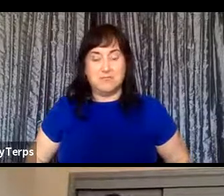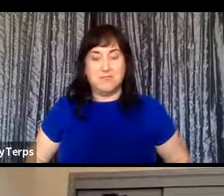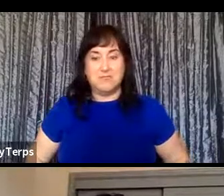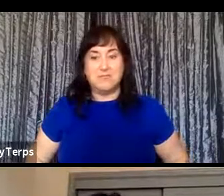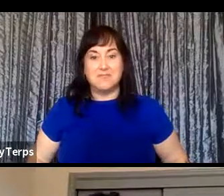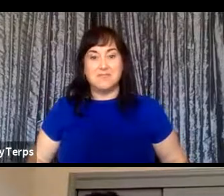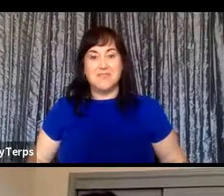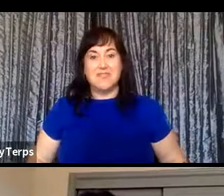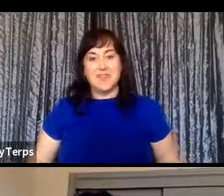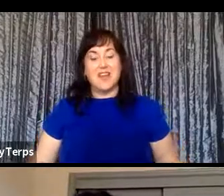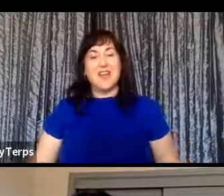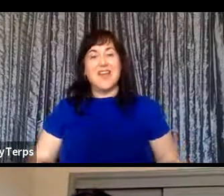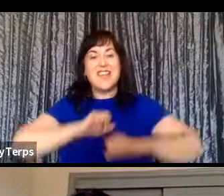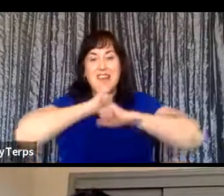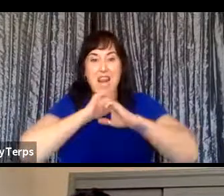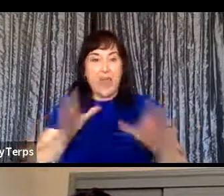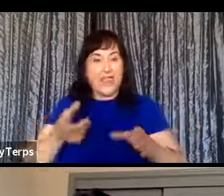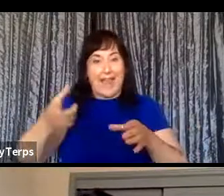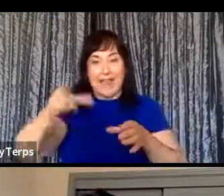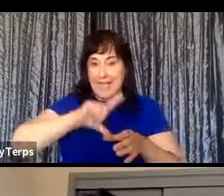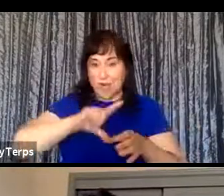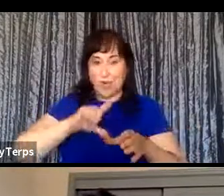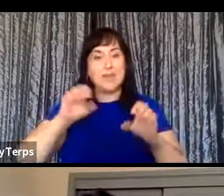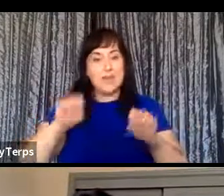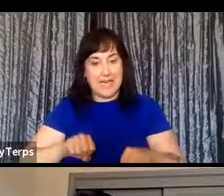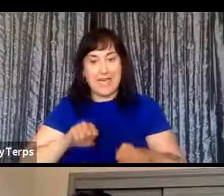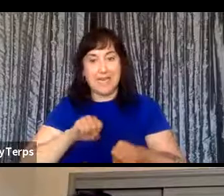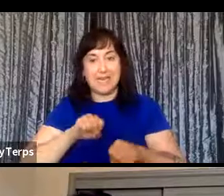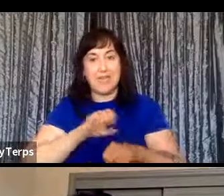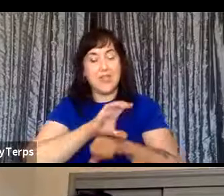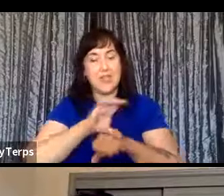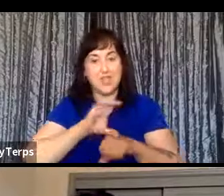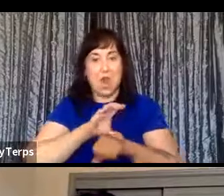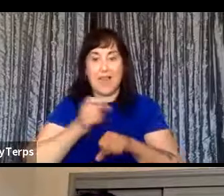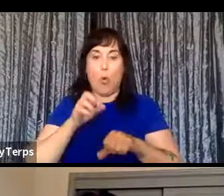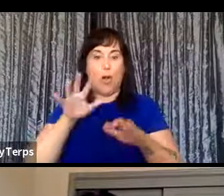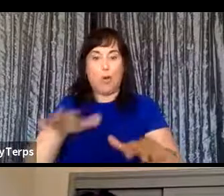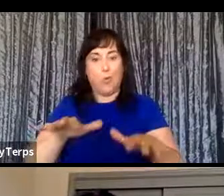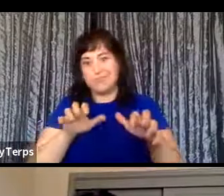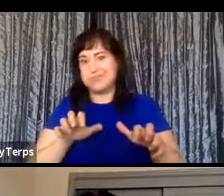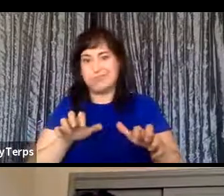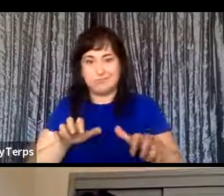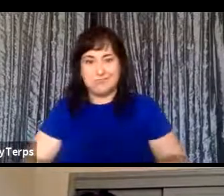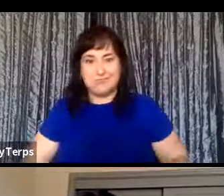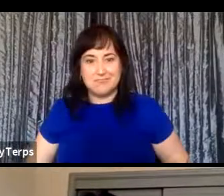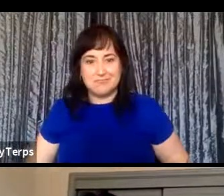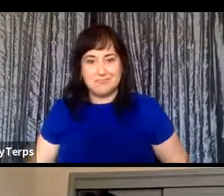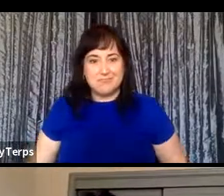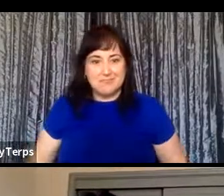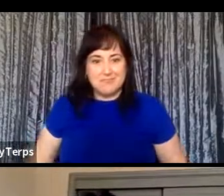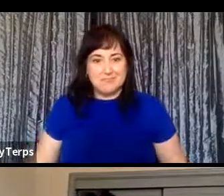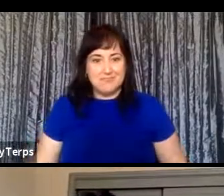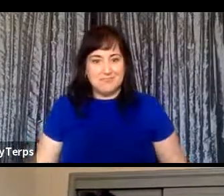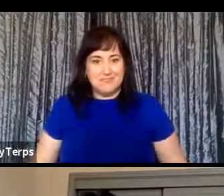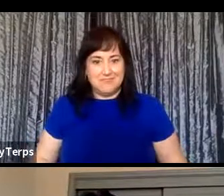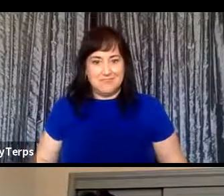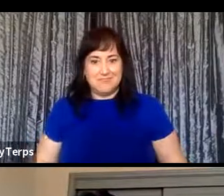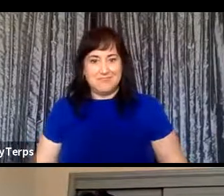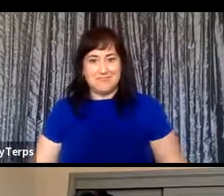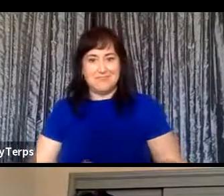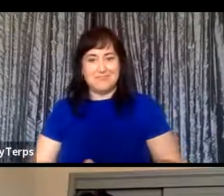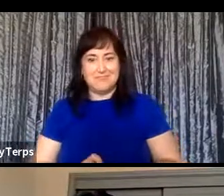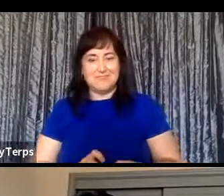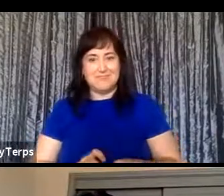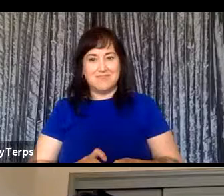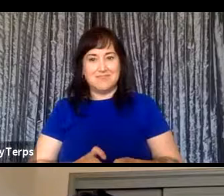But nothing which is liquid is going to go into your chocolate, or else it will seize. It will become really granular. Sorry, Tiffany's comment